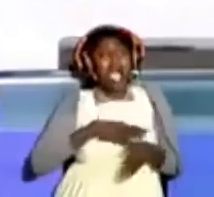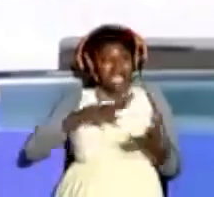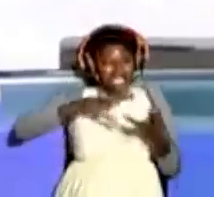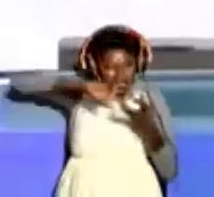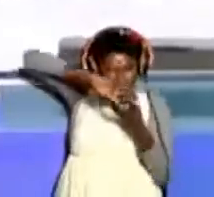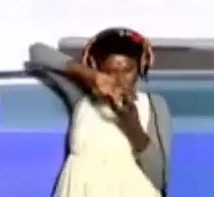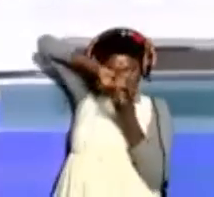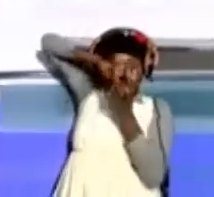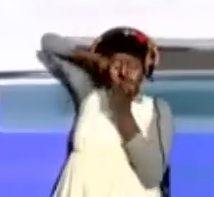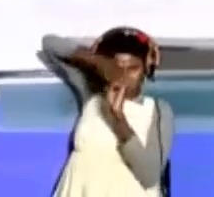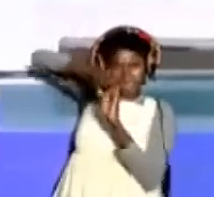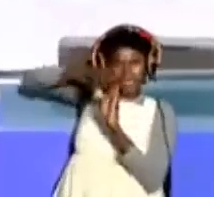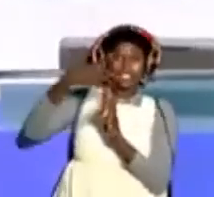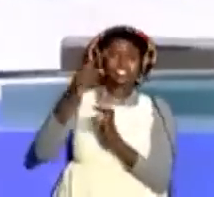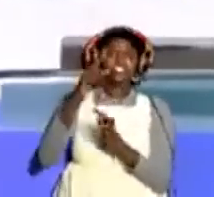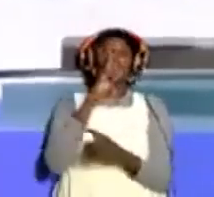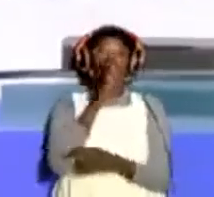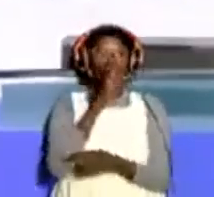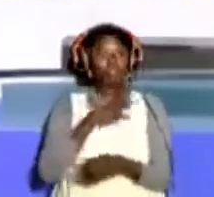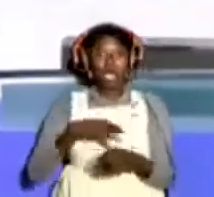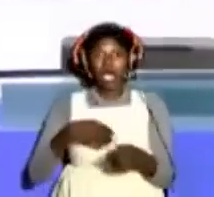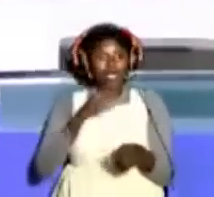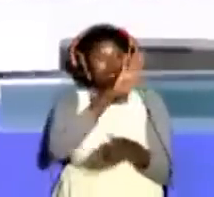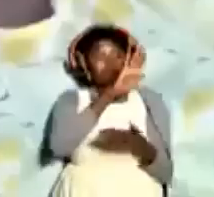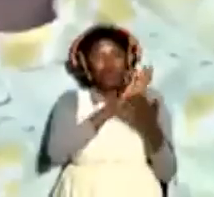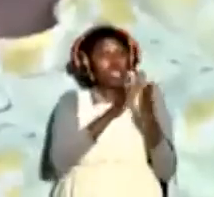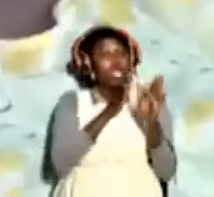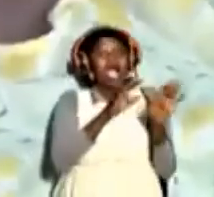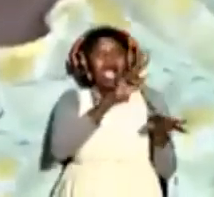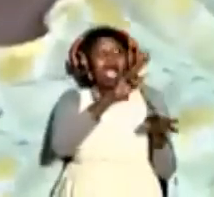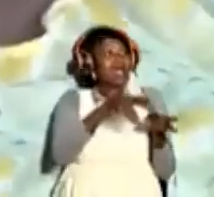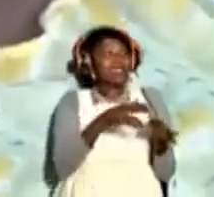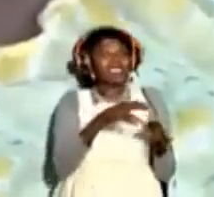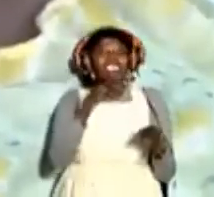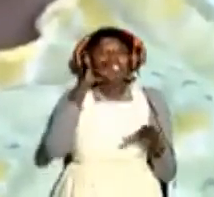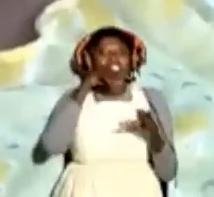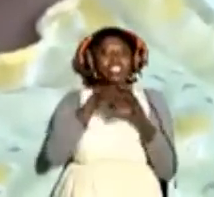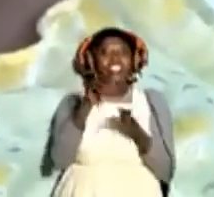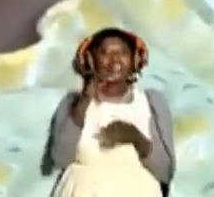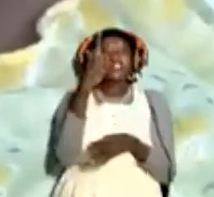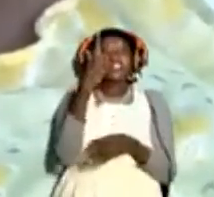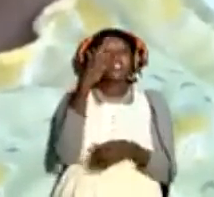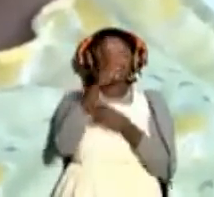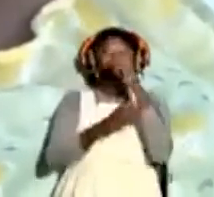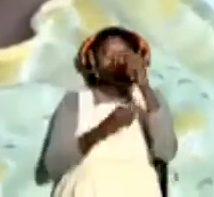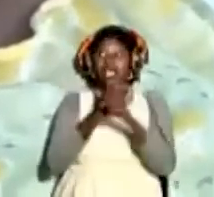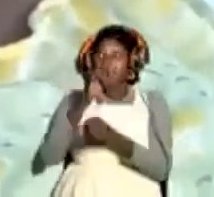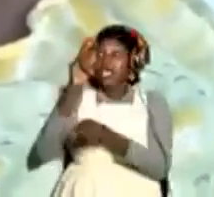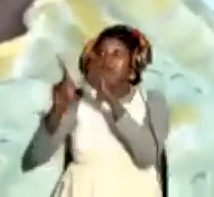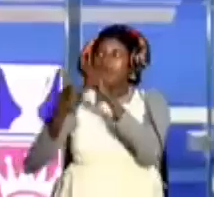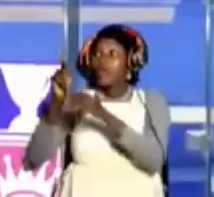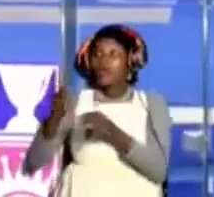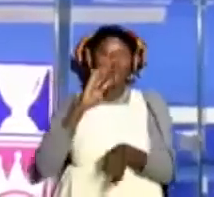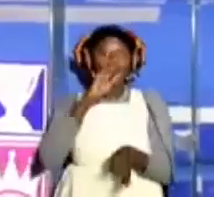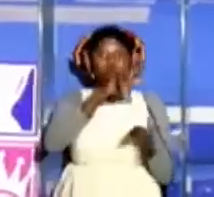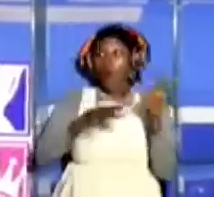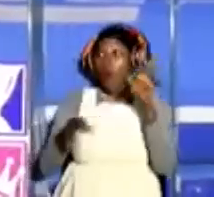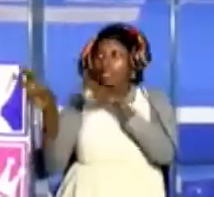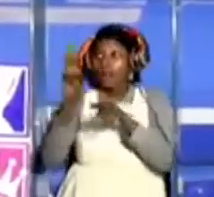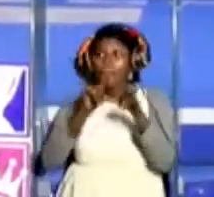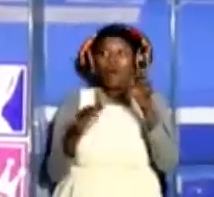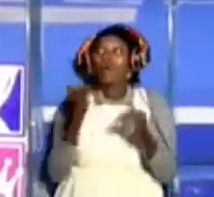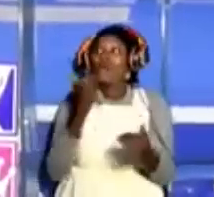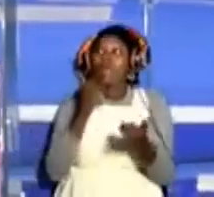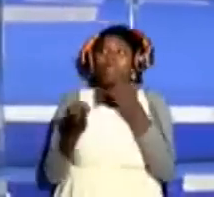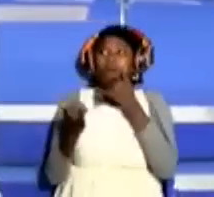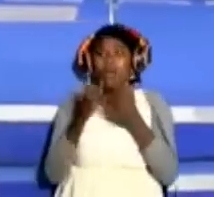truth and he will go. And in less than 3 years, everybody is running with error. I